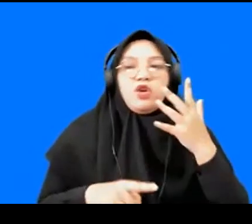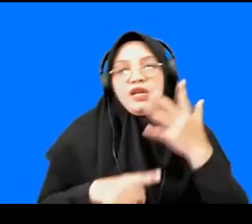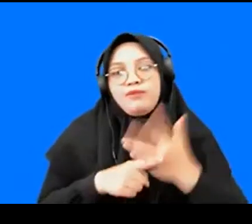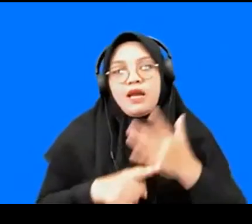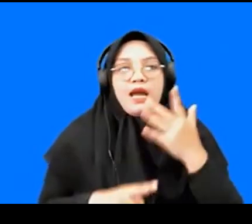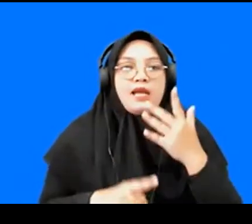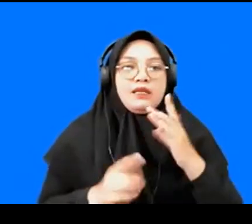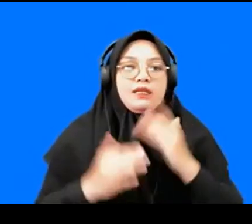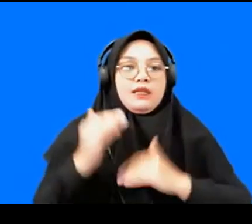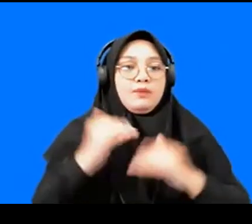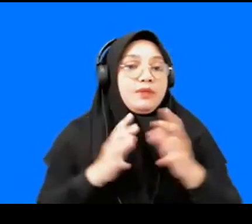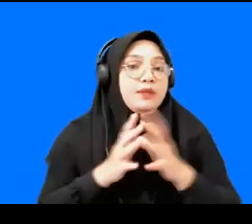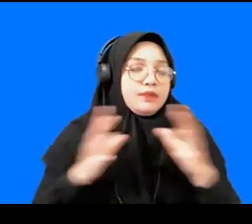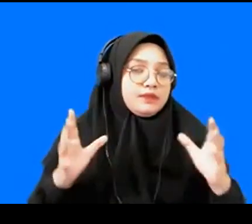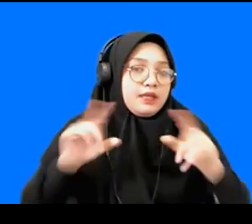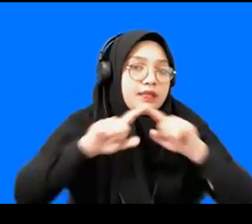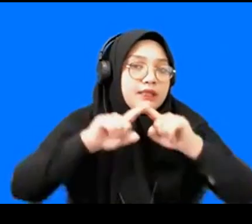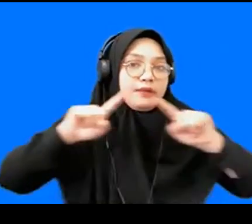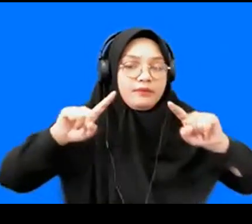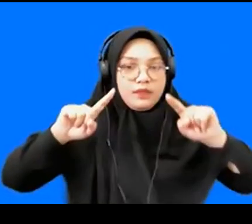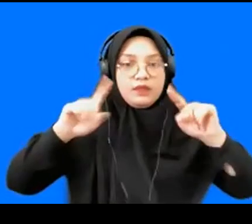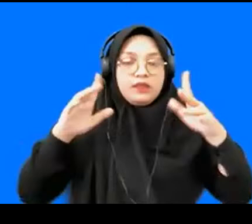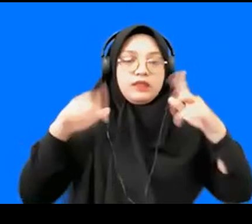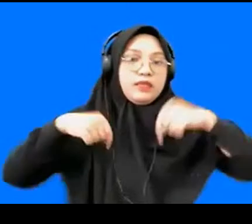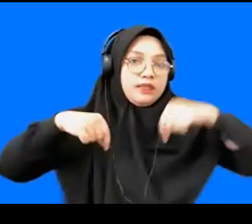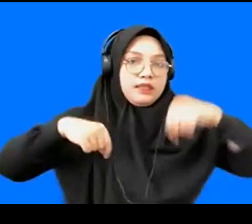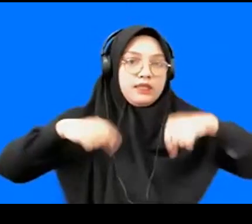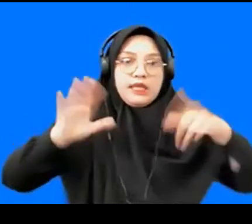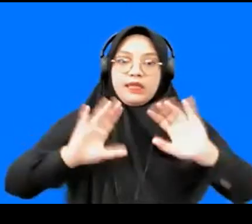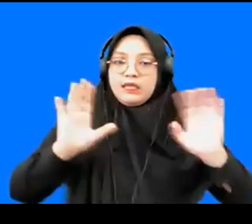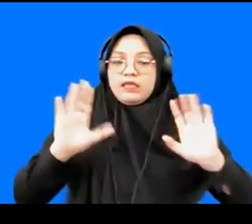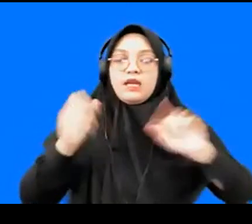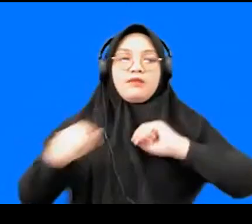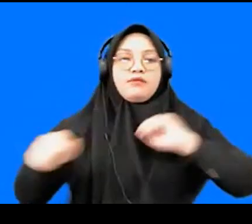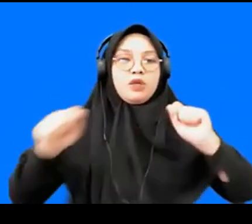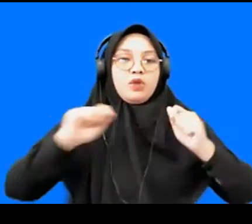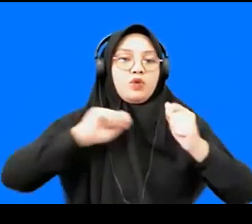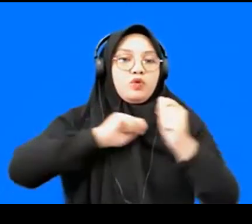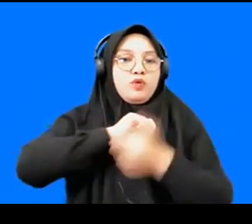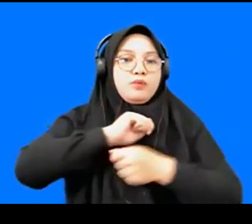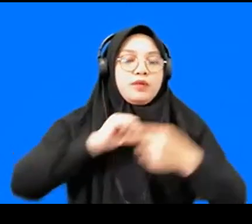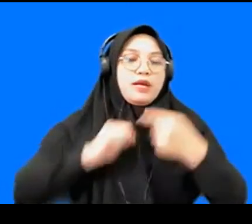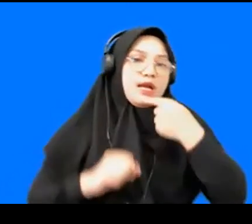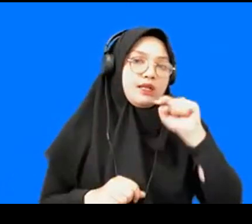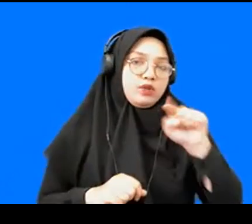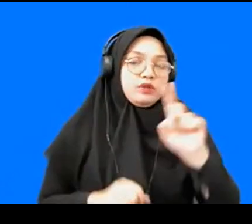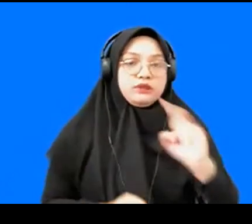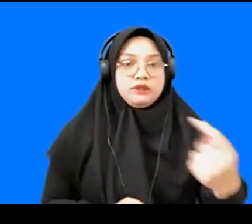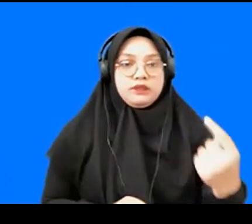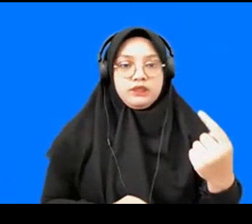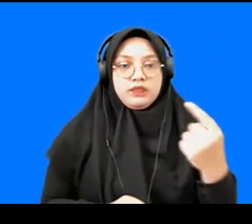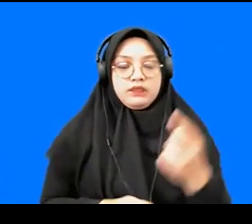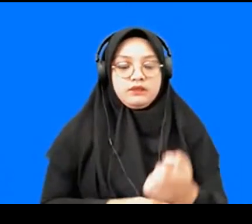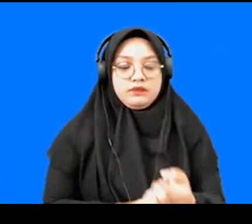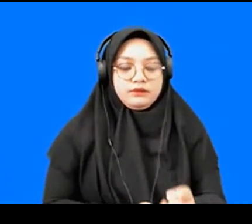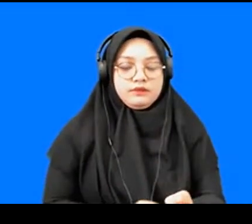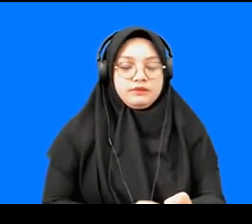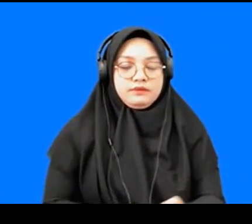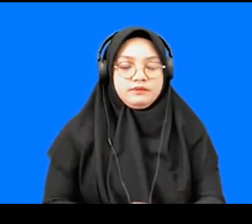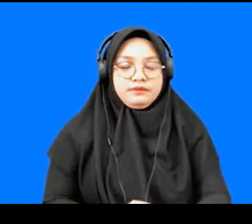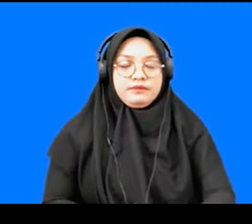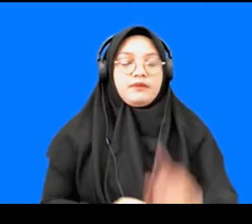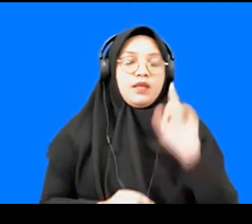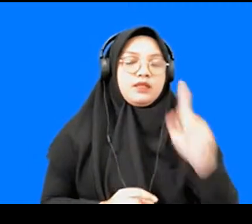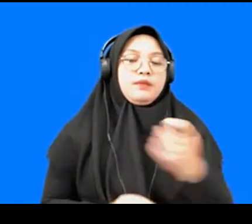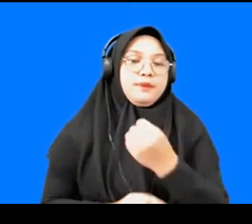doesn't make any real change in women's lives. Mm. And therefore, I feel that, certain things on gender count, if we are advocating,